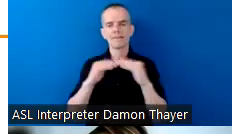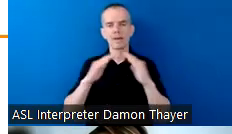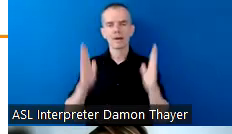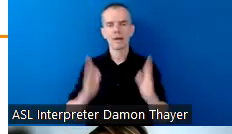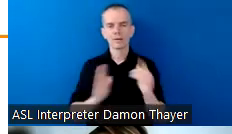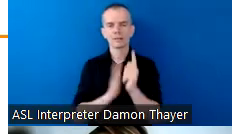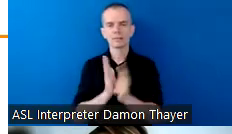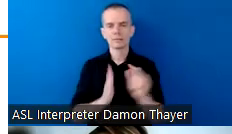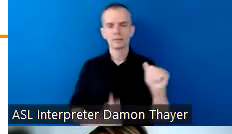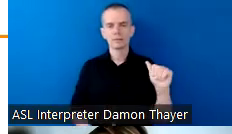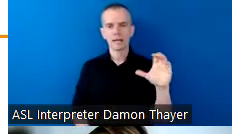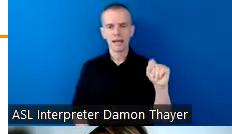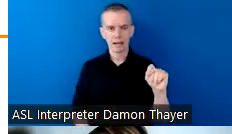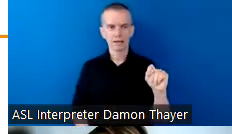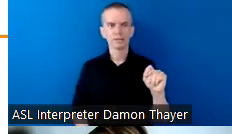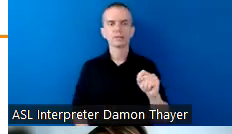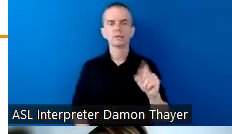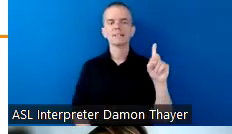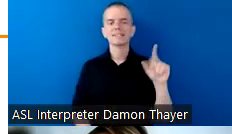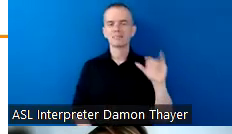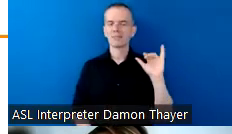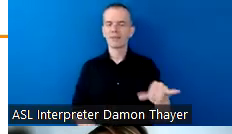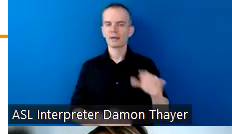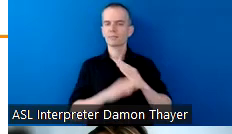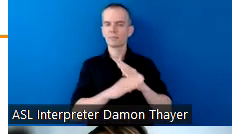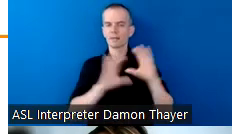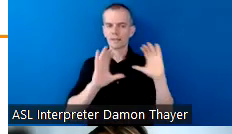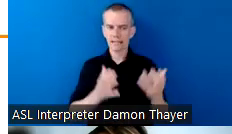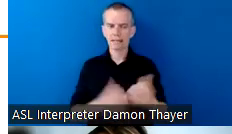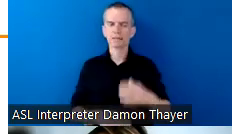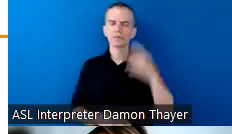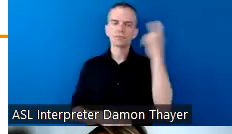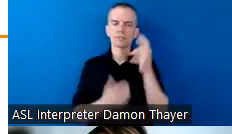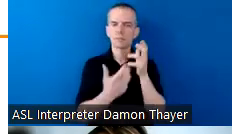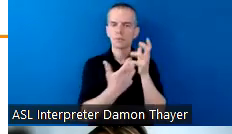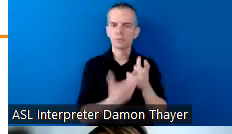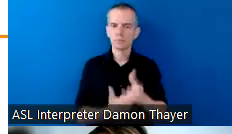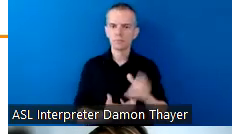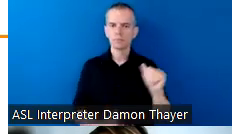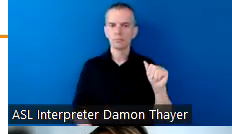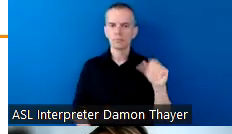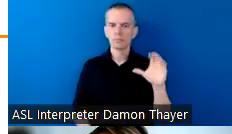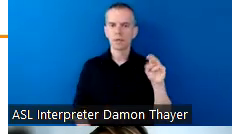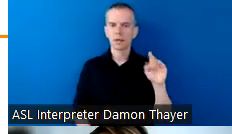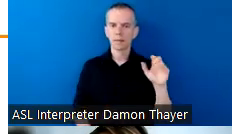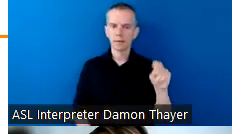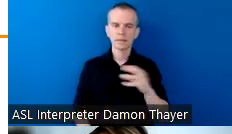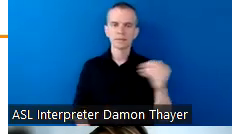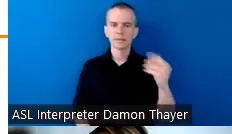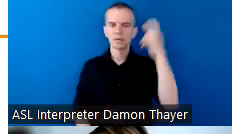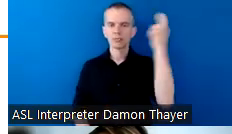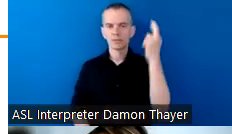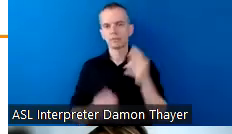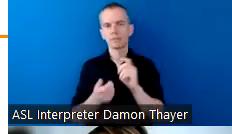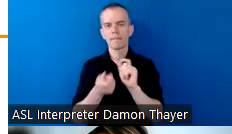and Reasonable Accommodation and Modifications. We will also have a space for introduction, so you'll get to hear from